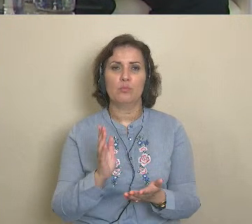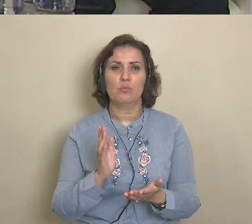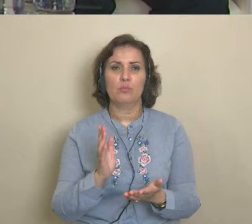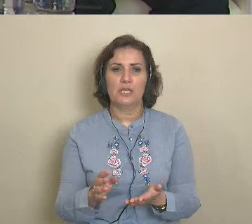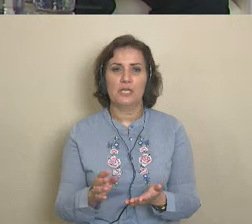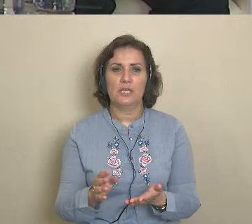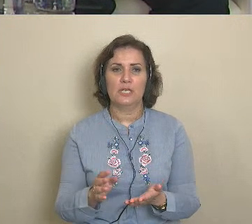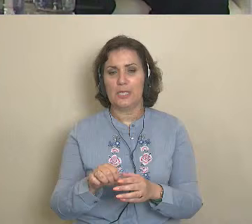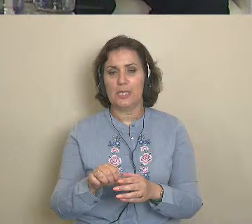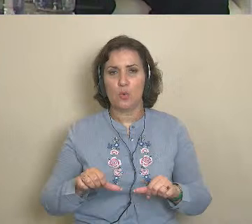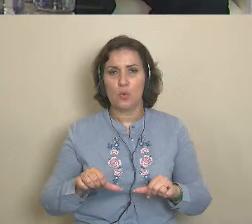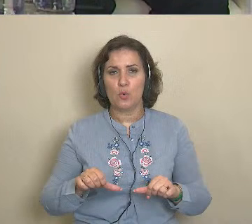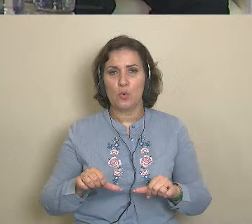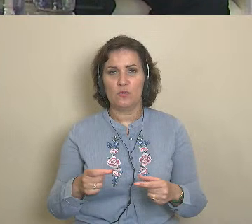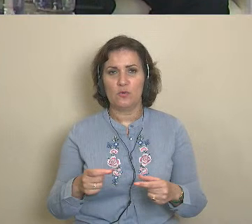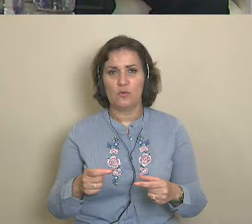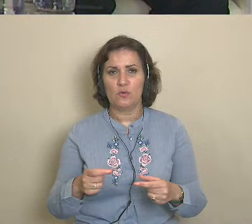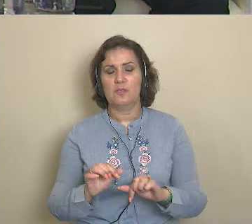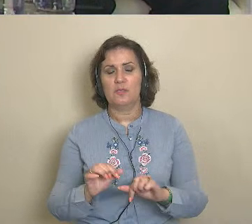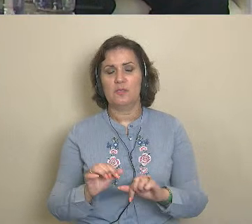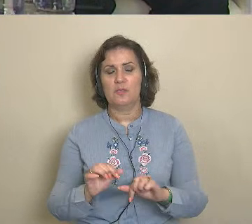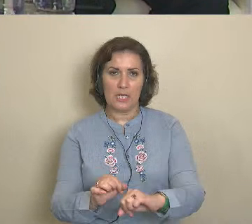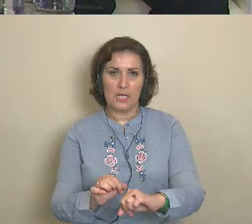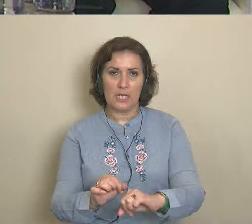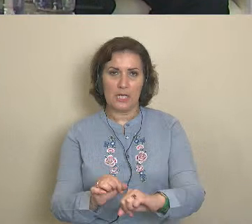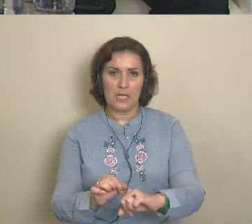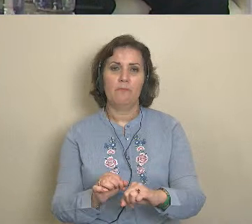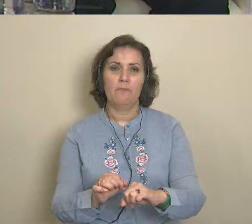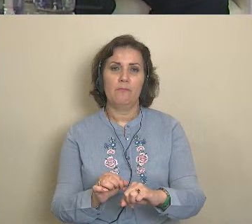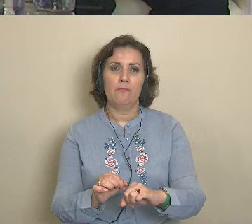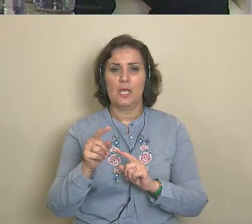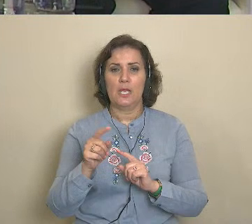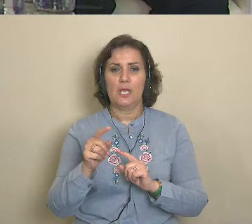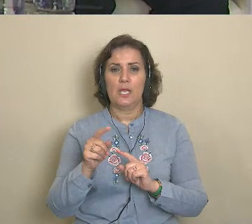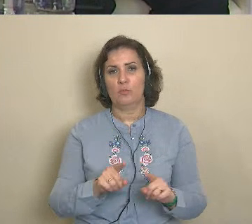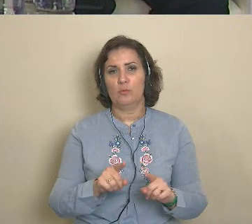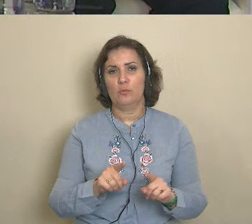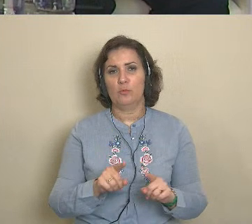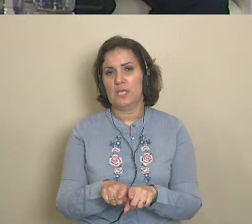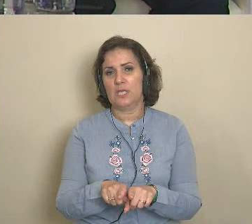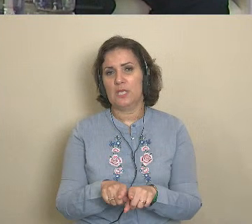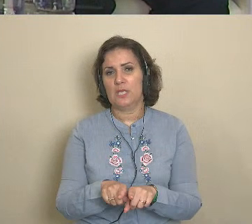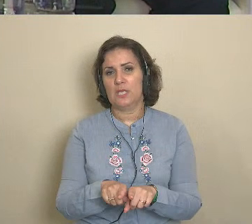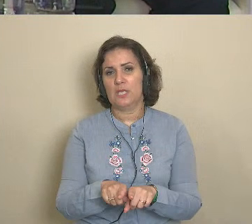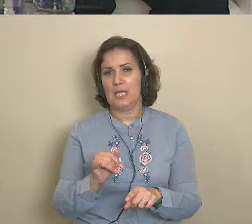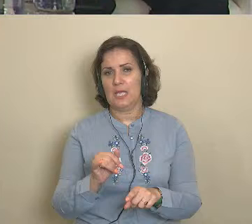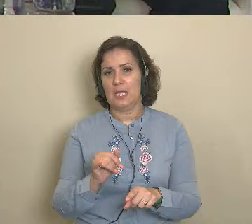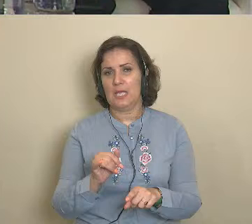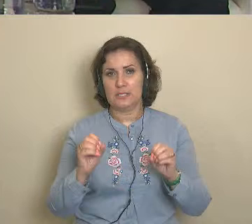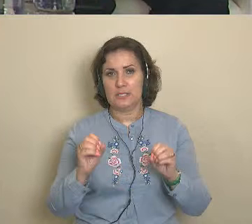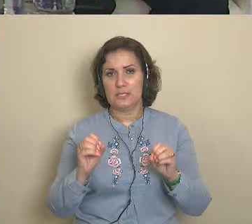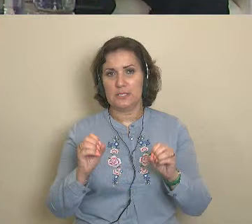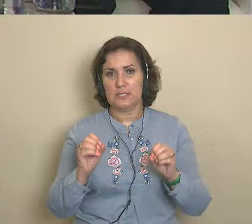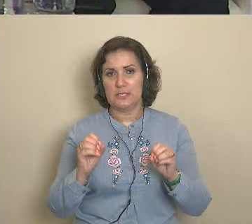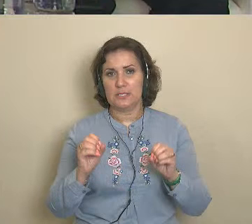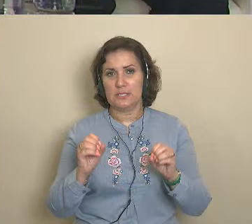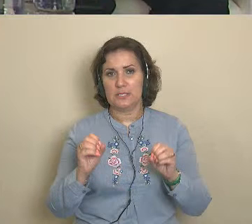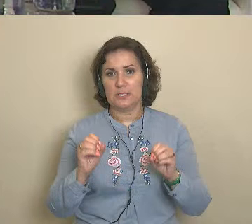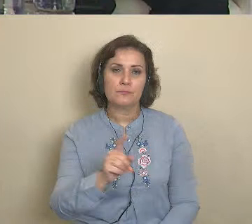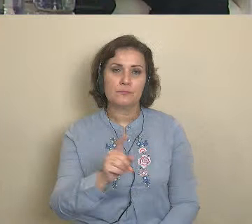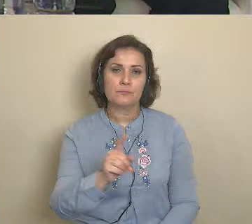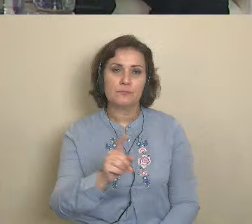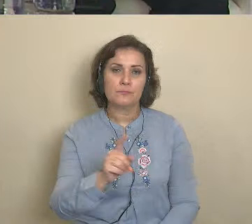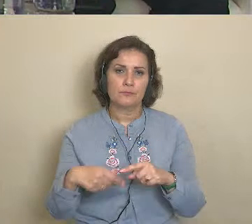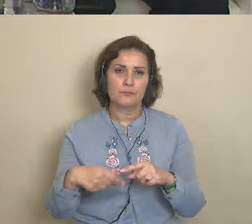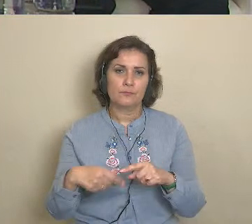the ballots to this individual. So these should be the members of the Commission who are appropriately